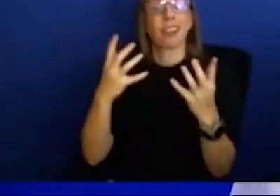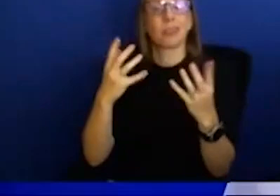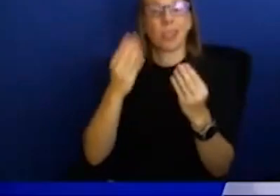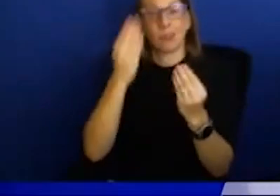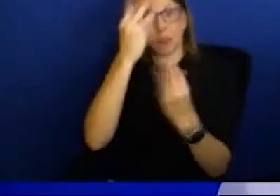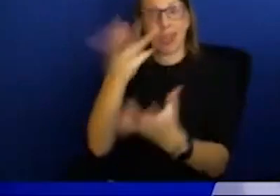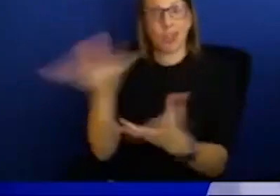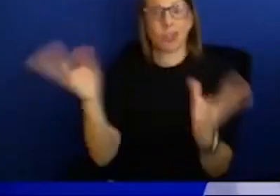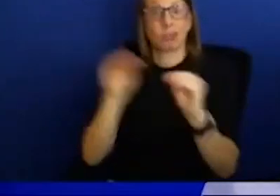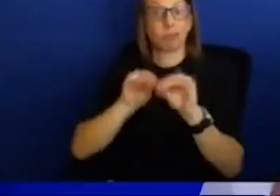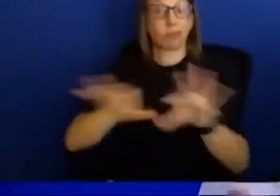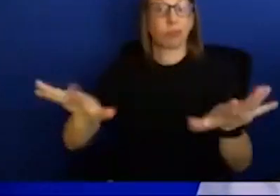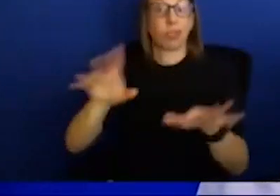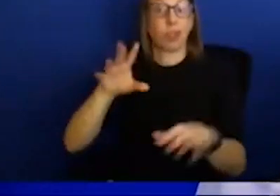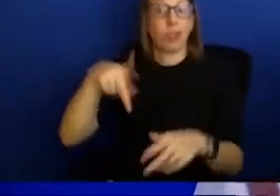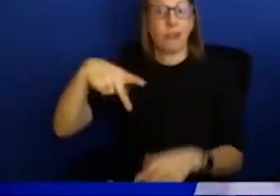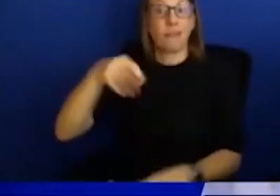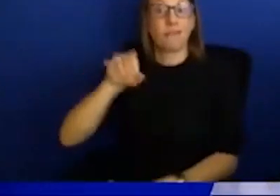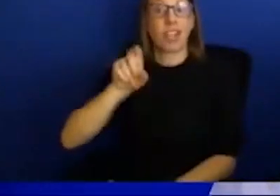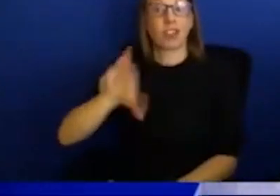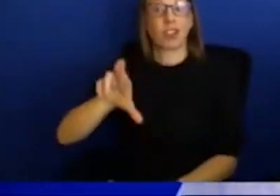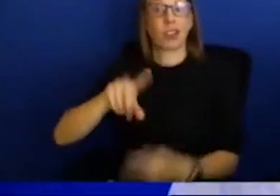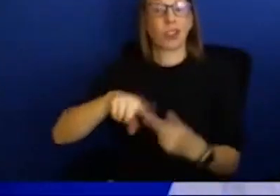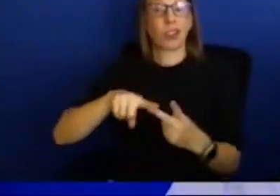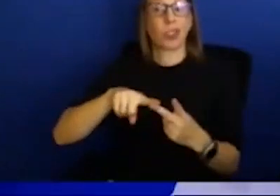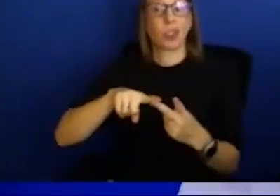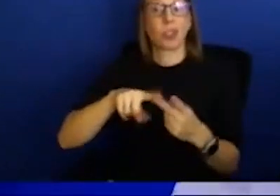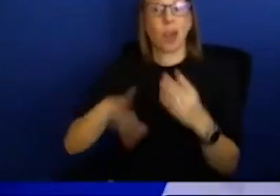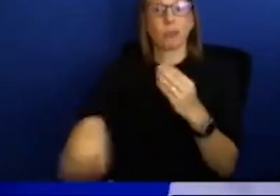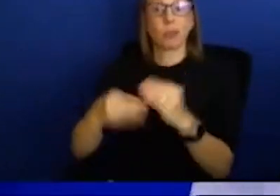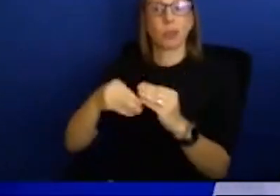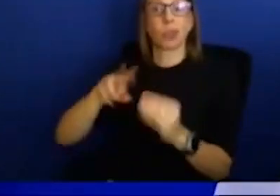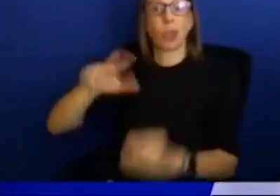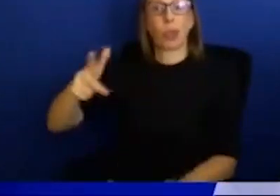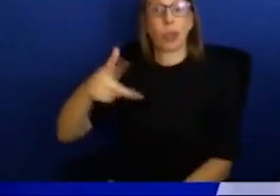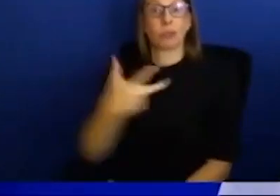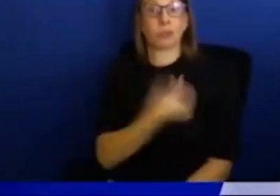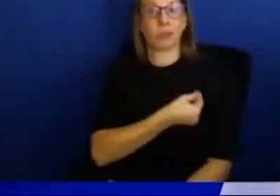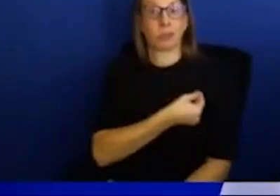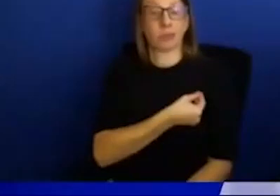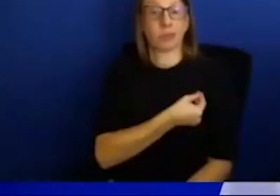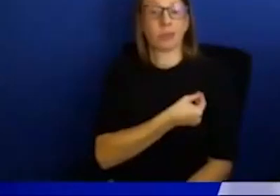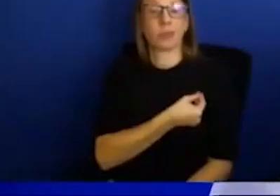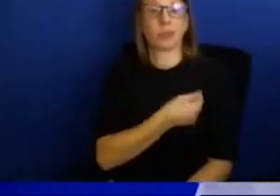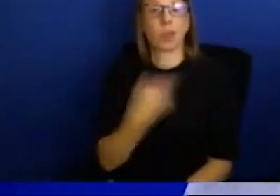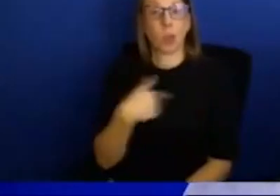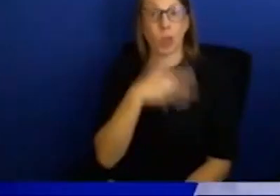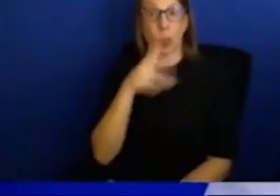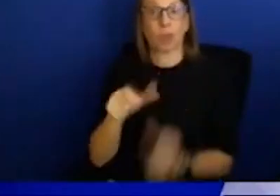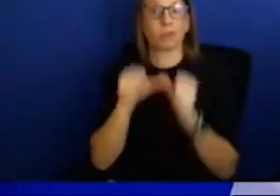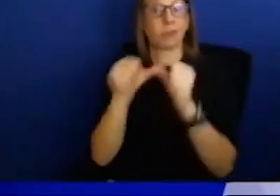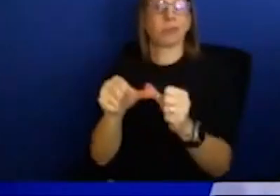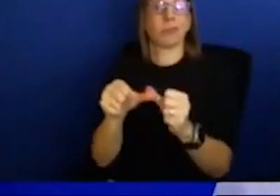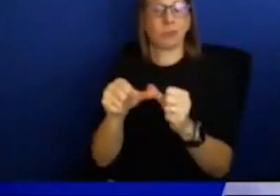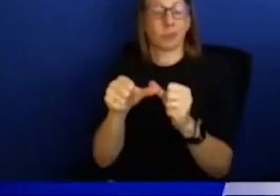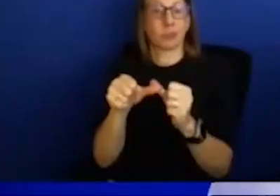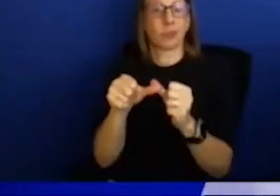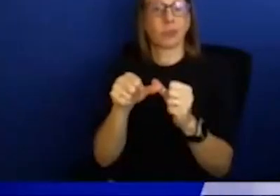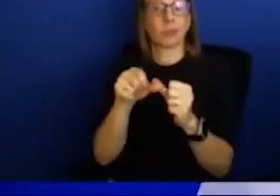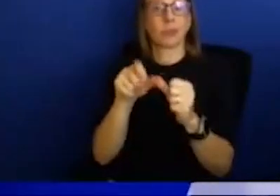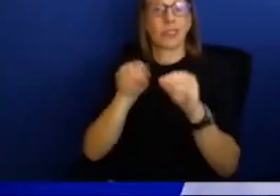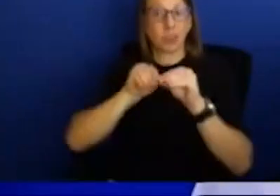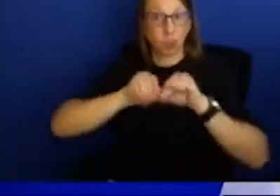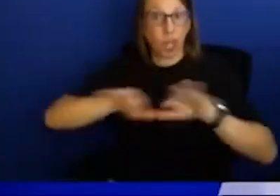dosing for children and additional or booster dosing. We will continue to see the spread of the